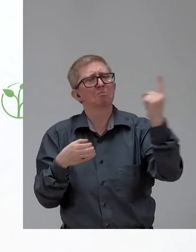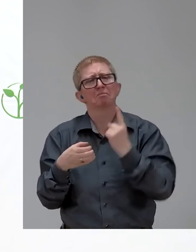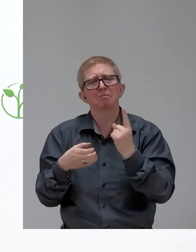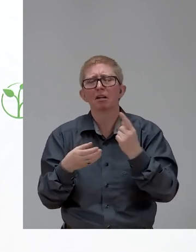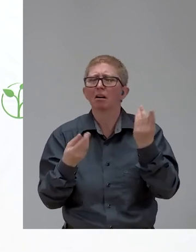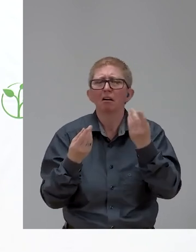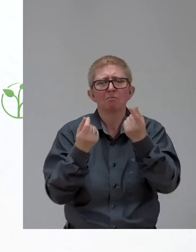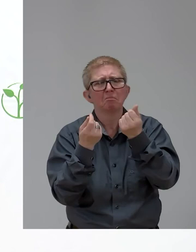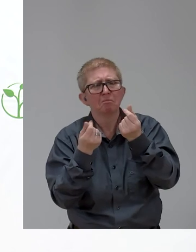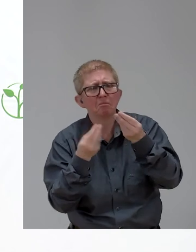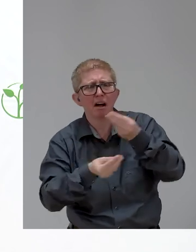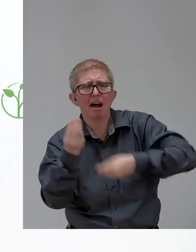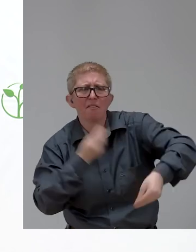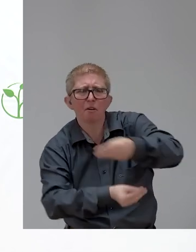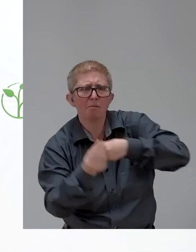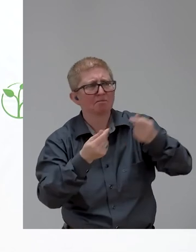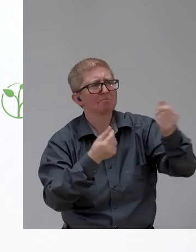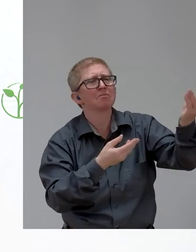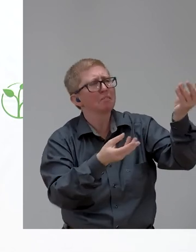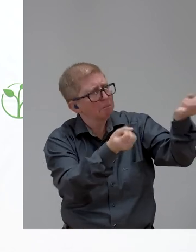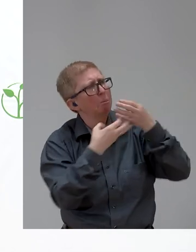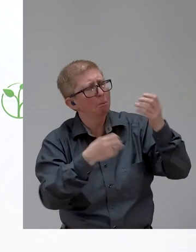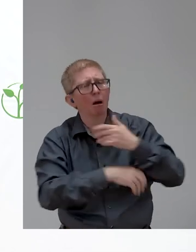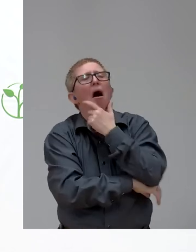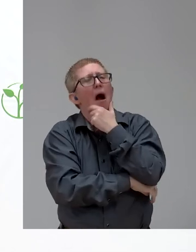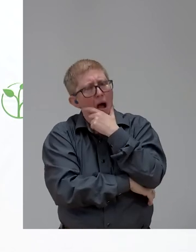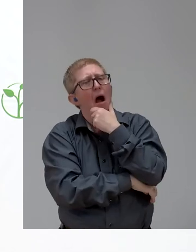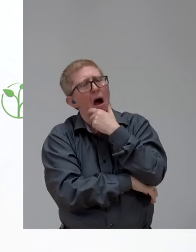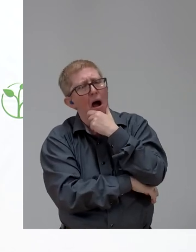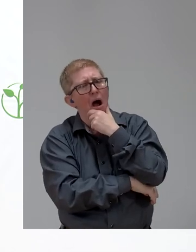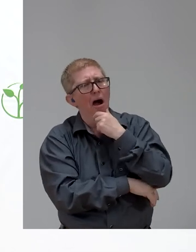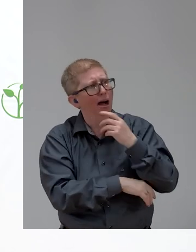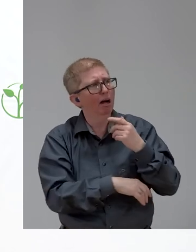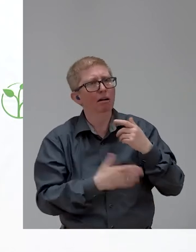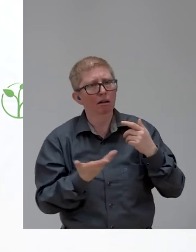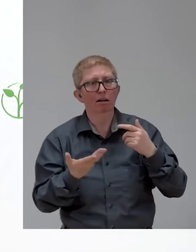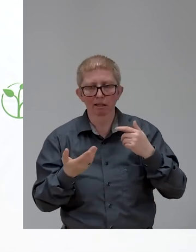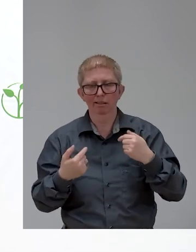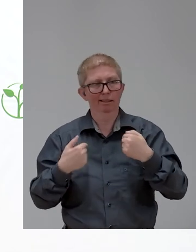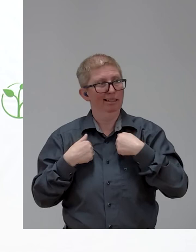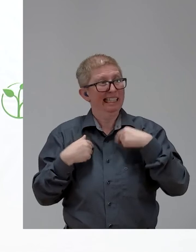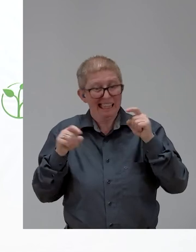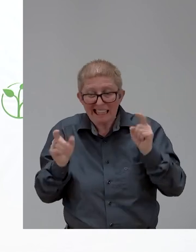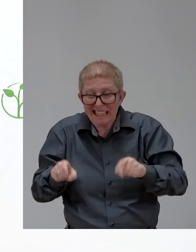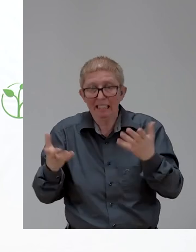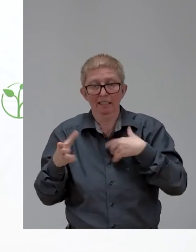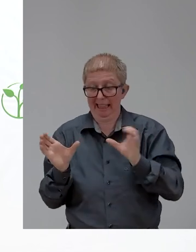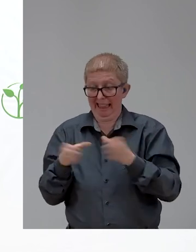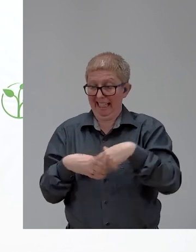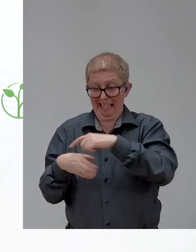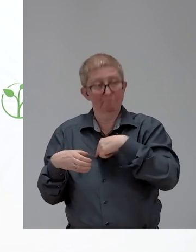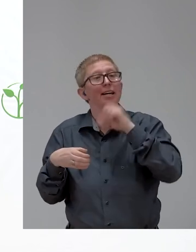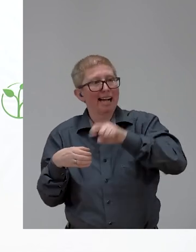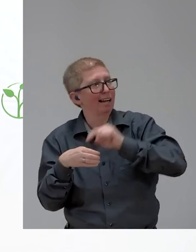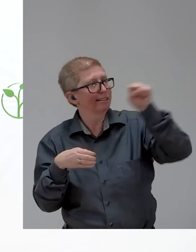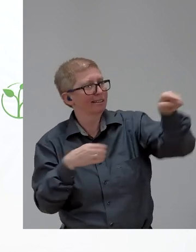people who really make it happen on the ground. And that is equally important as the team probably which you have selected in your home country,